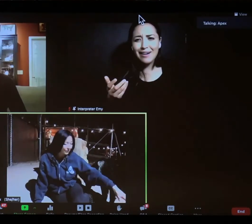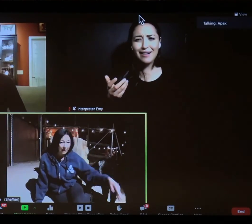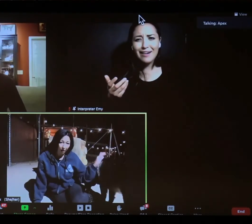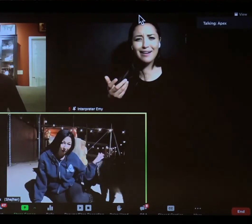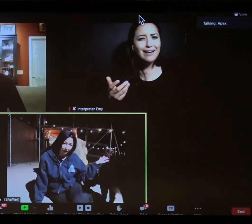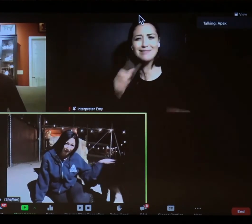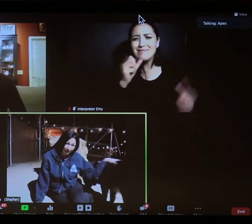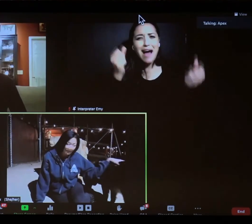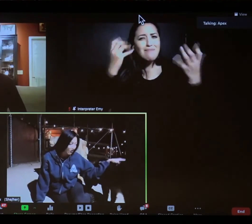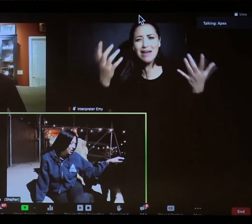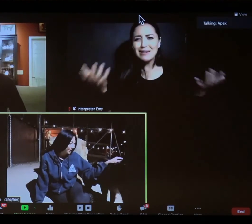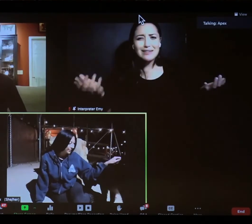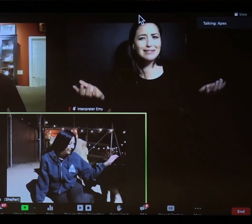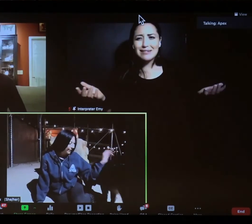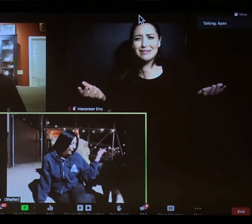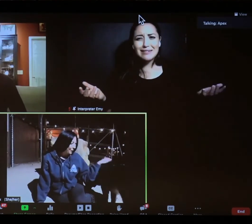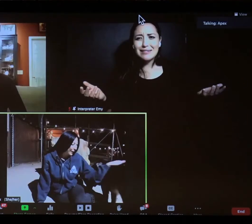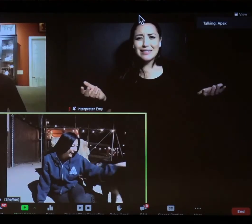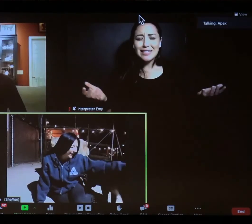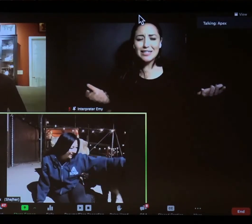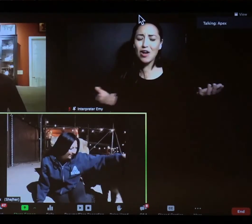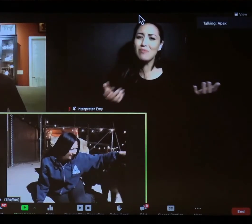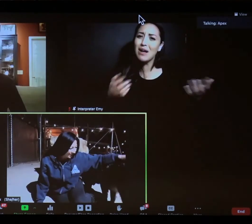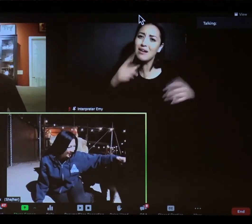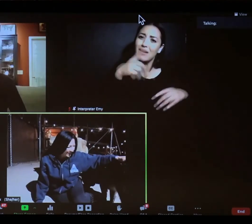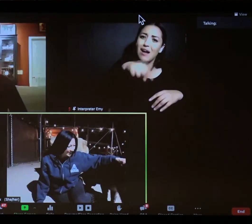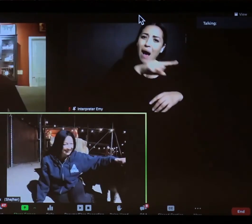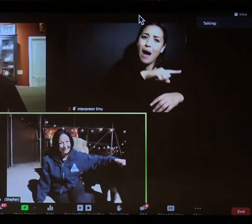all of it in a nutshell. But, saying